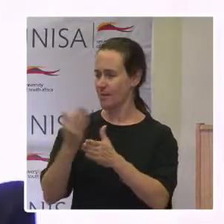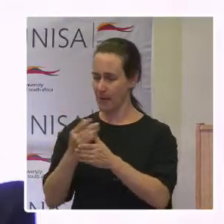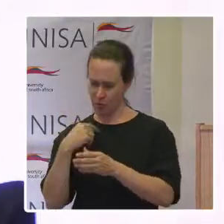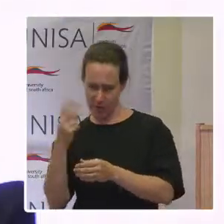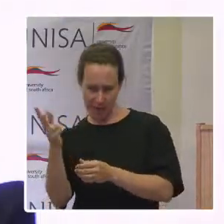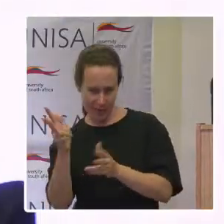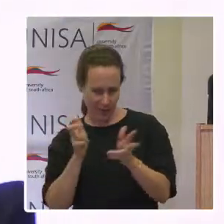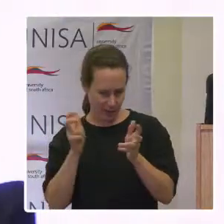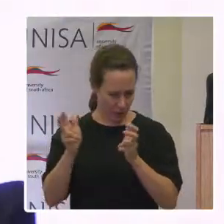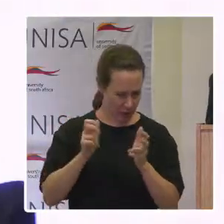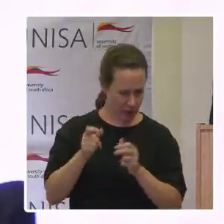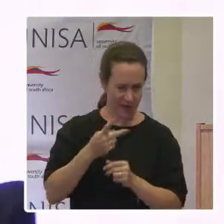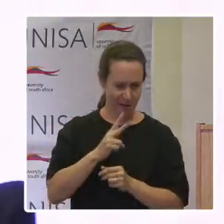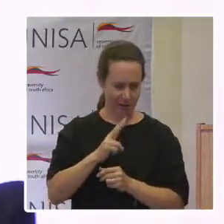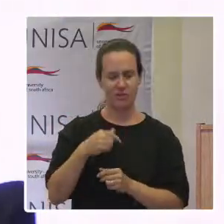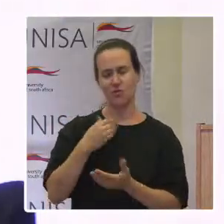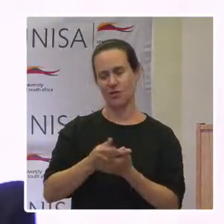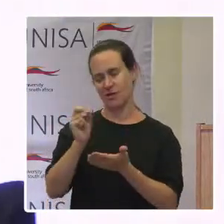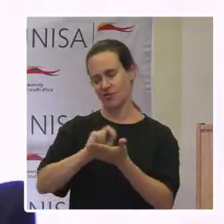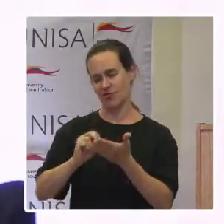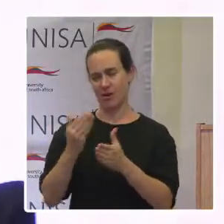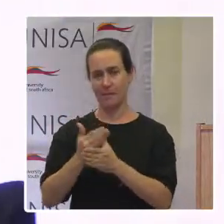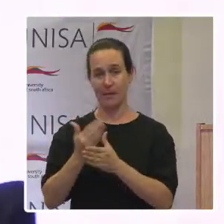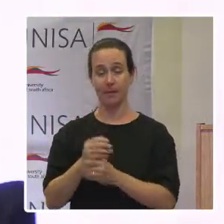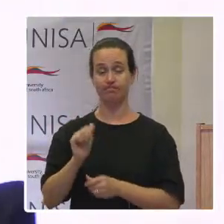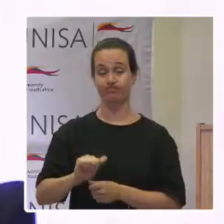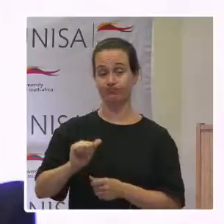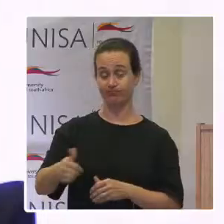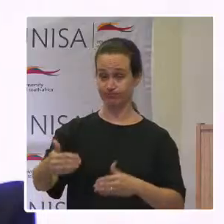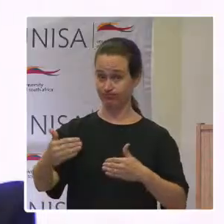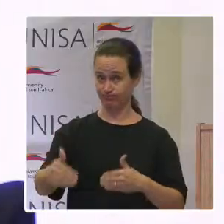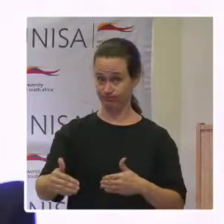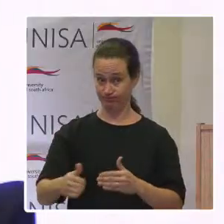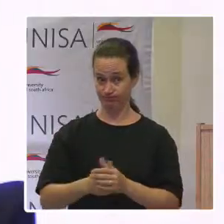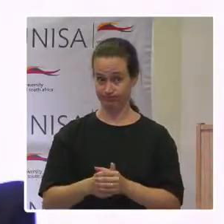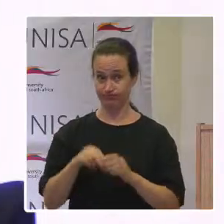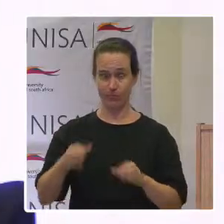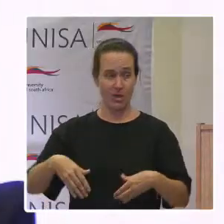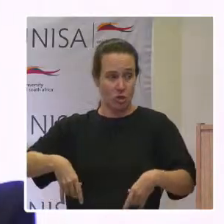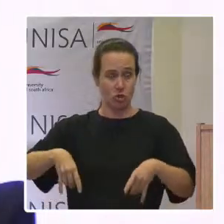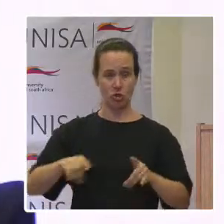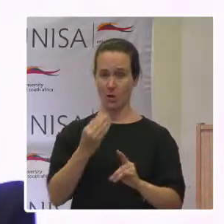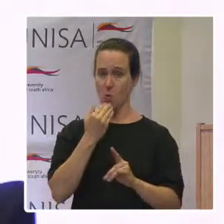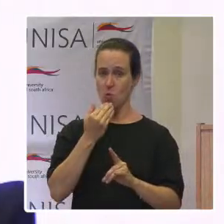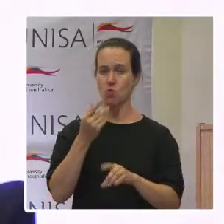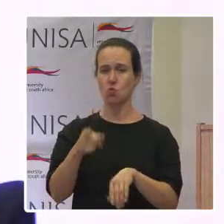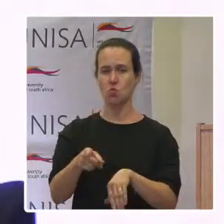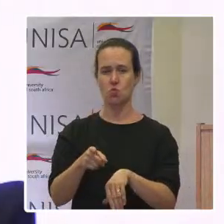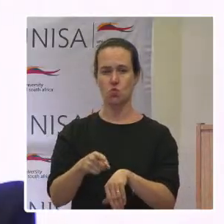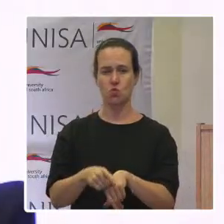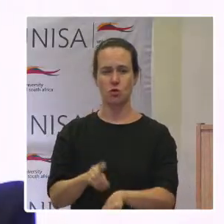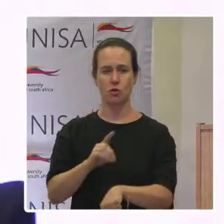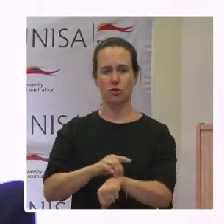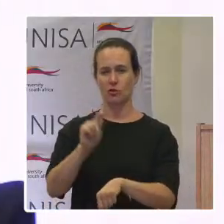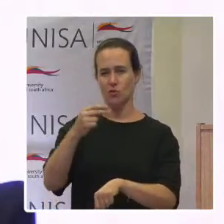responses. Colleagues, the next session will be chaired by Dr. Smangele